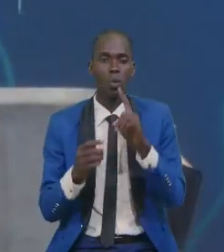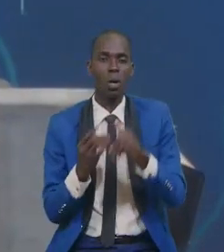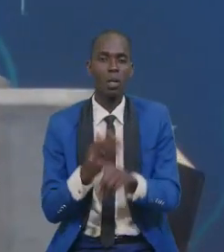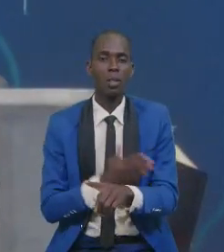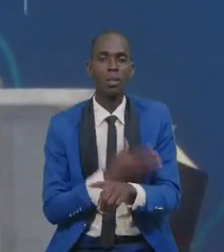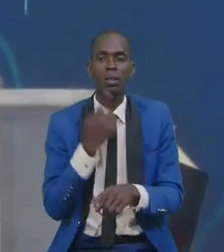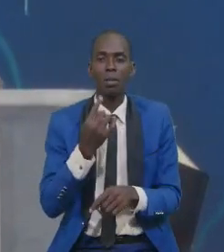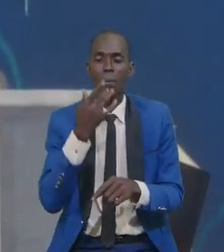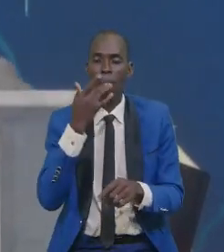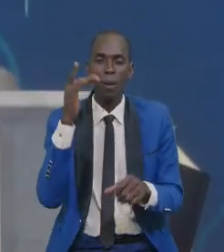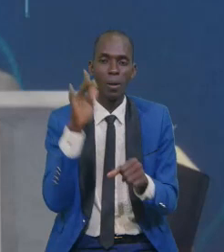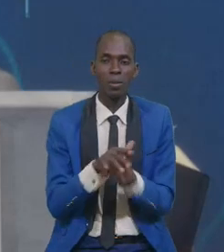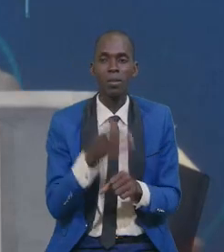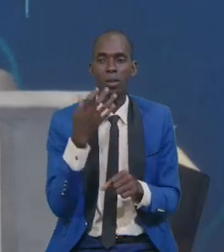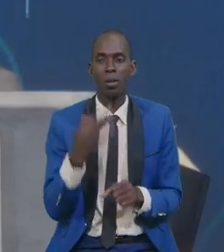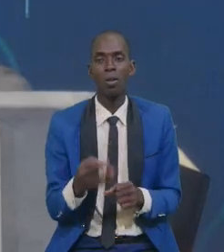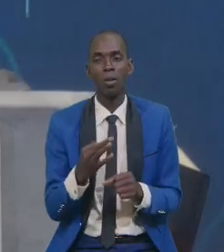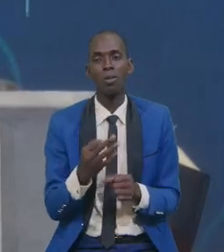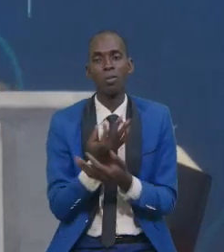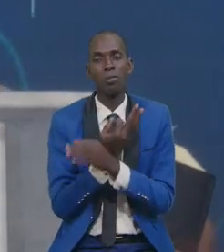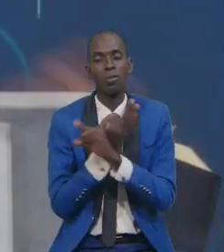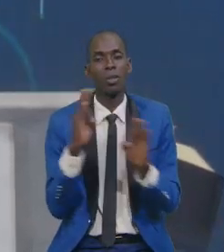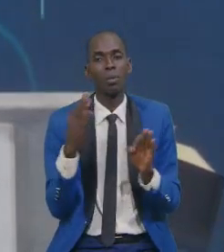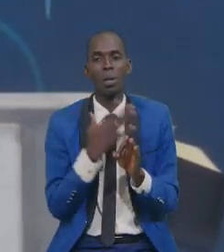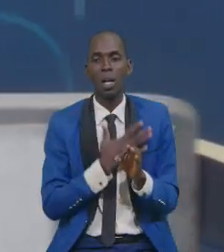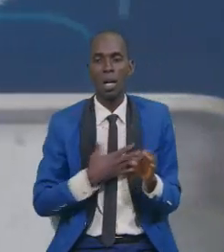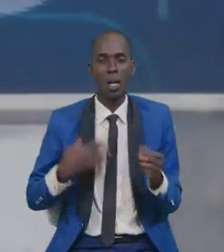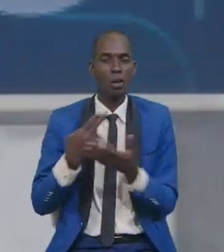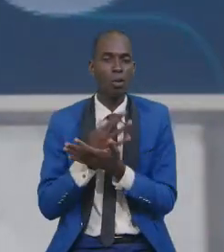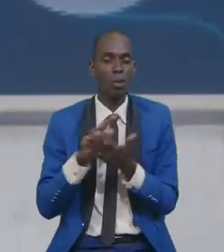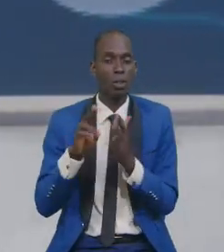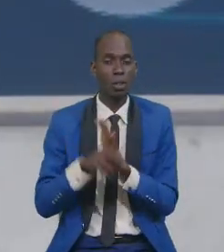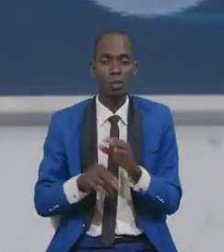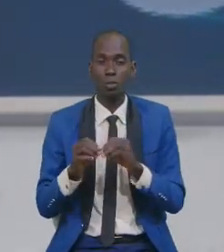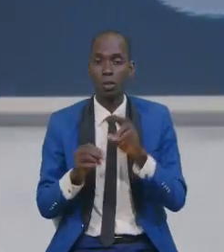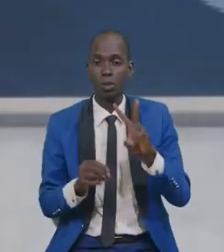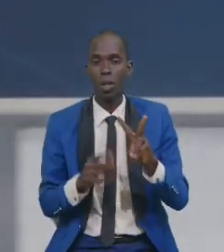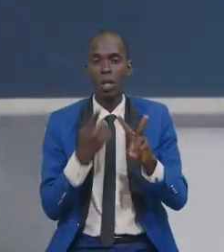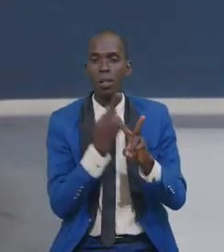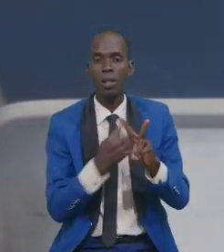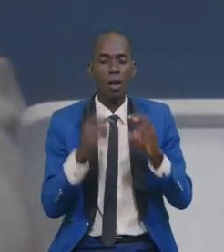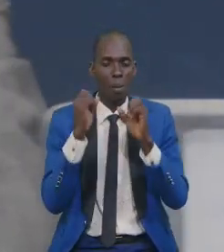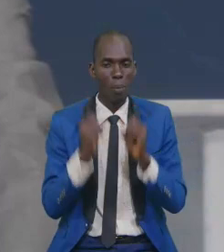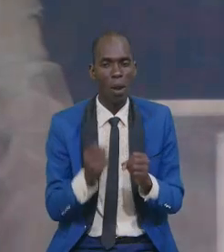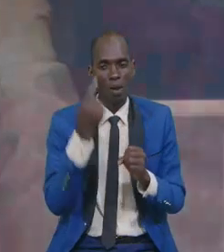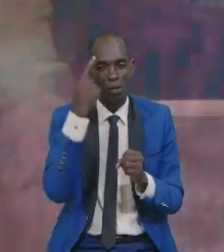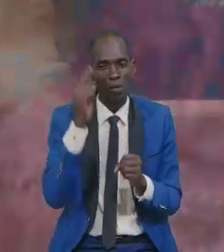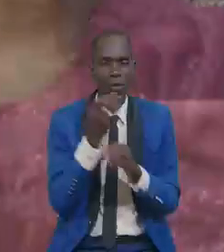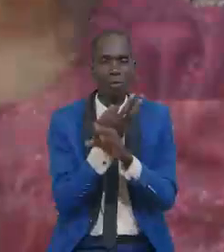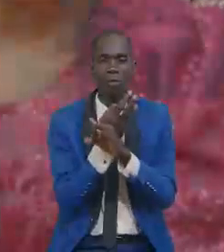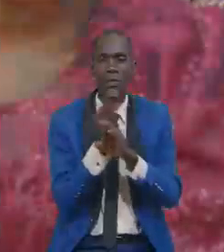of freedom and holiness. Number two, the power for freedom